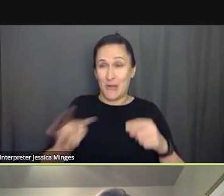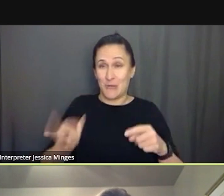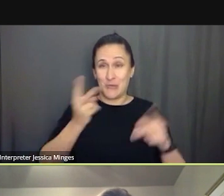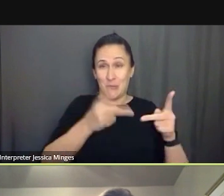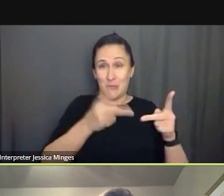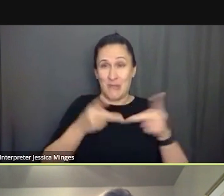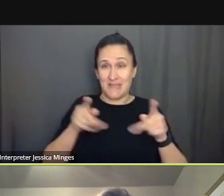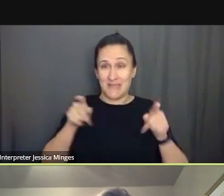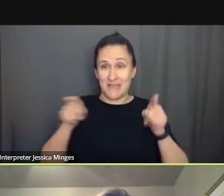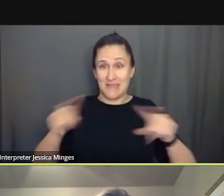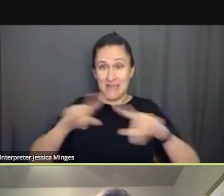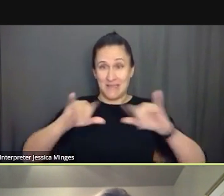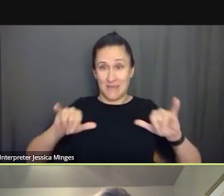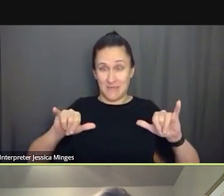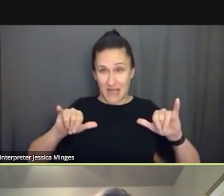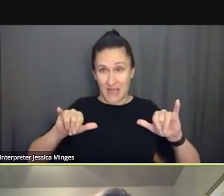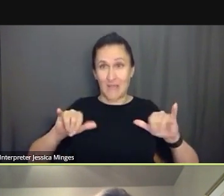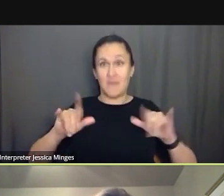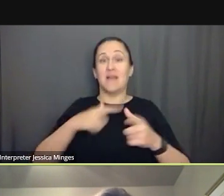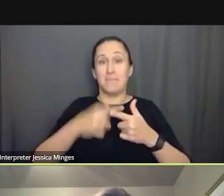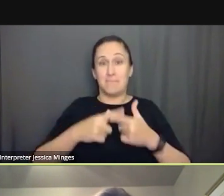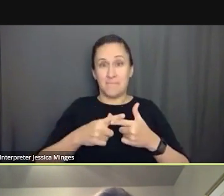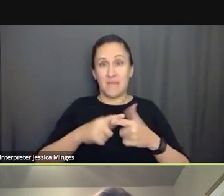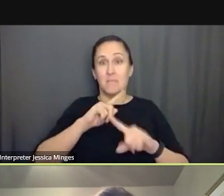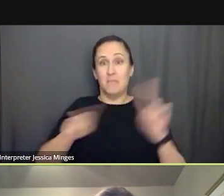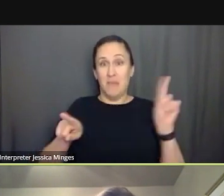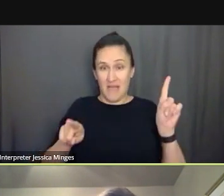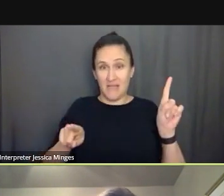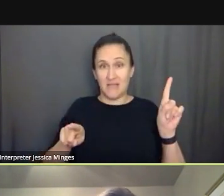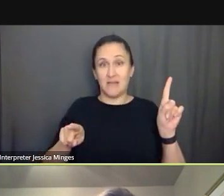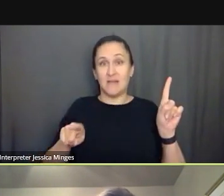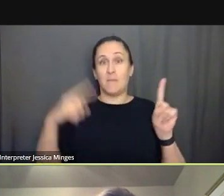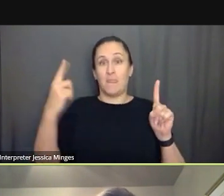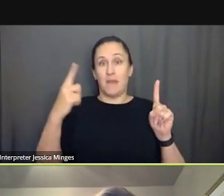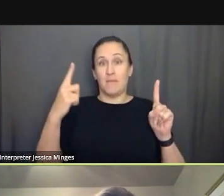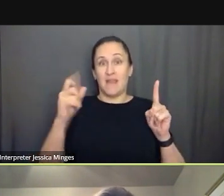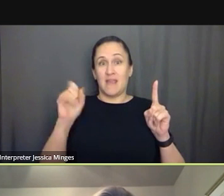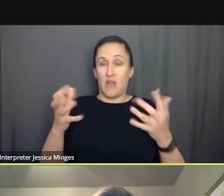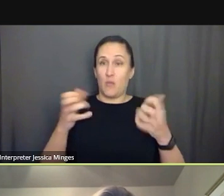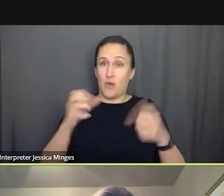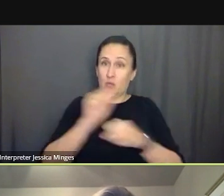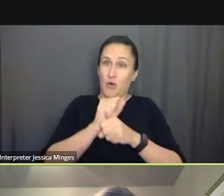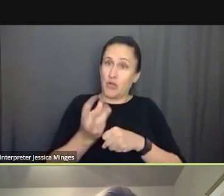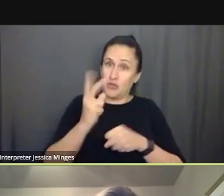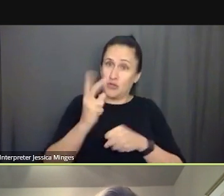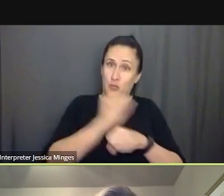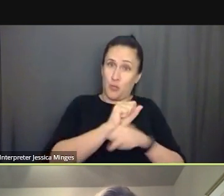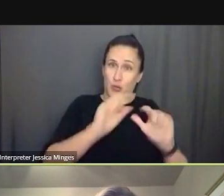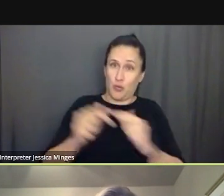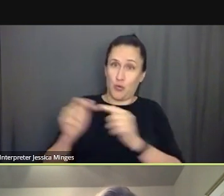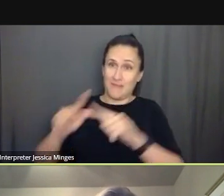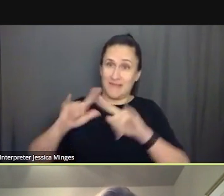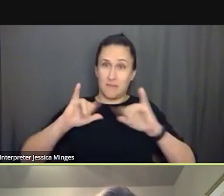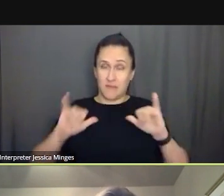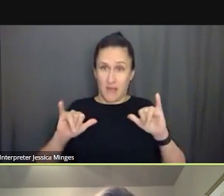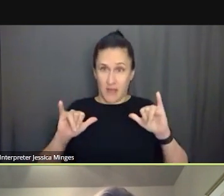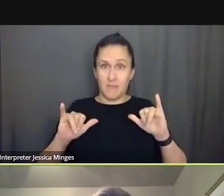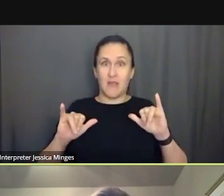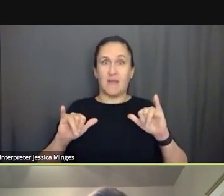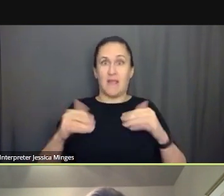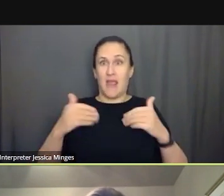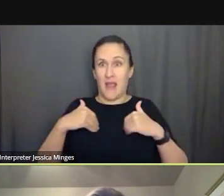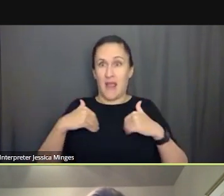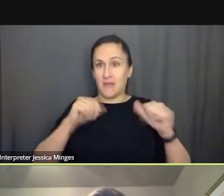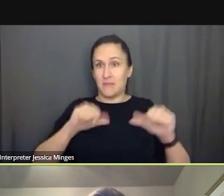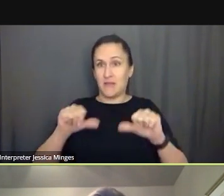can, that after the fact, if somebody wants to be working on two work groups at the same time and they have the capacity to do that, they're more than welcome to do that.